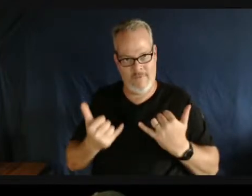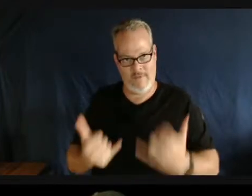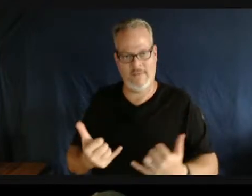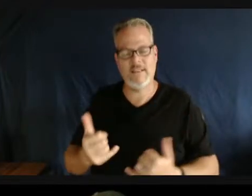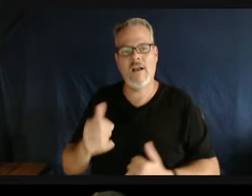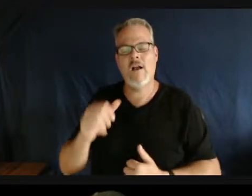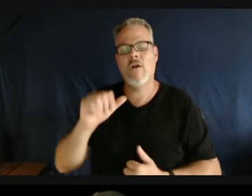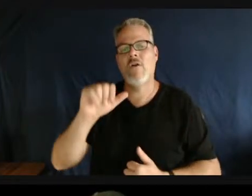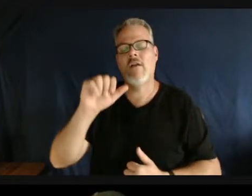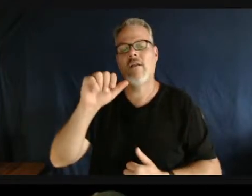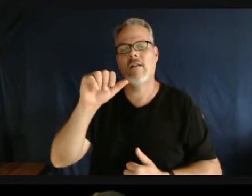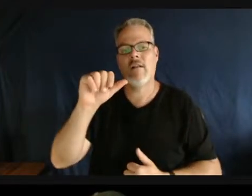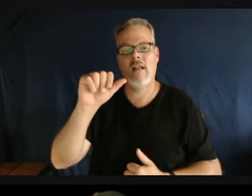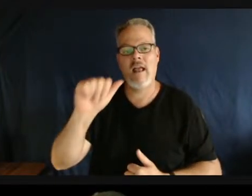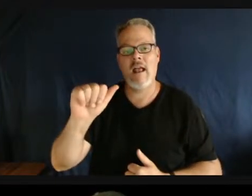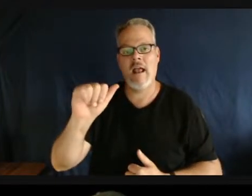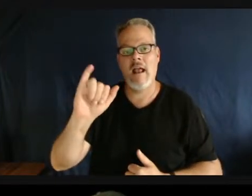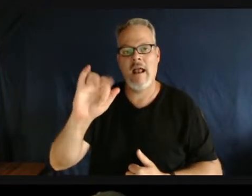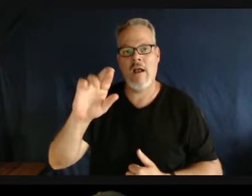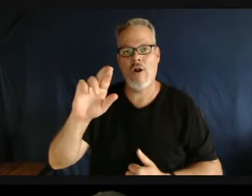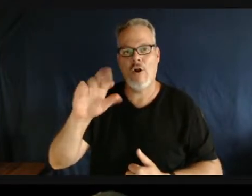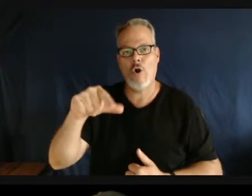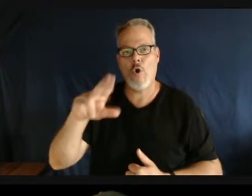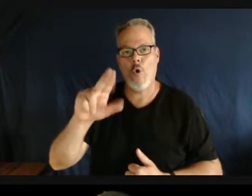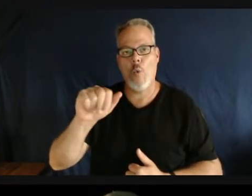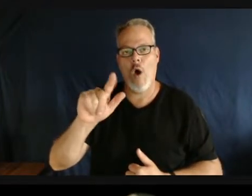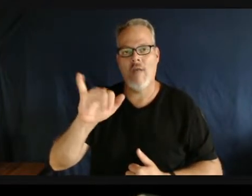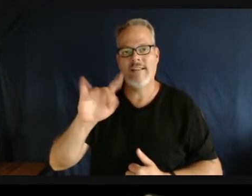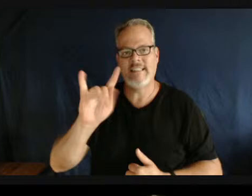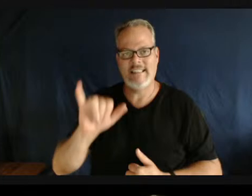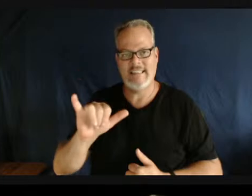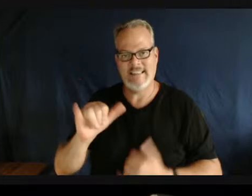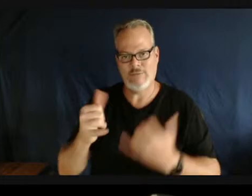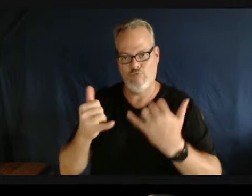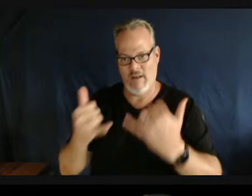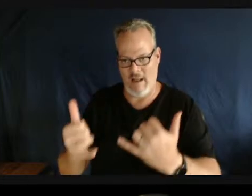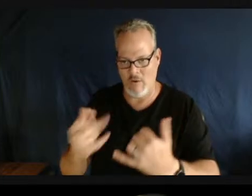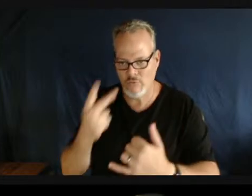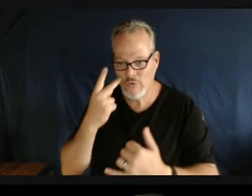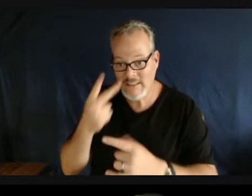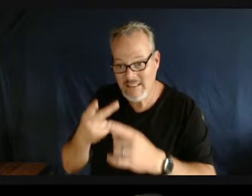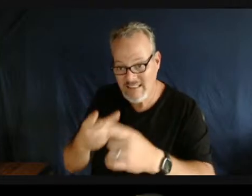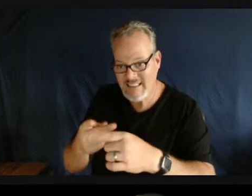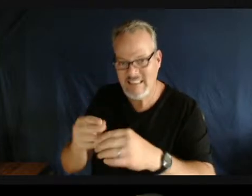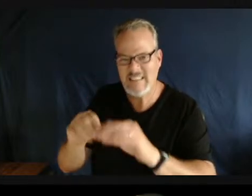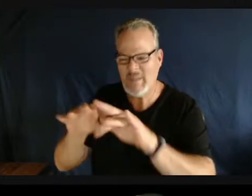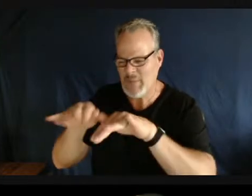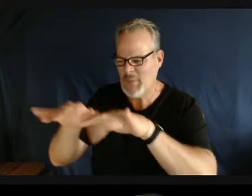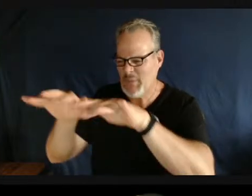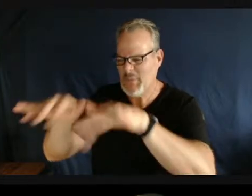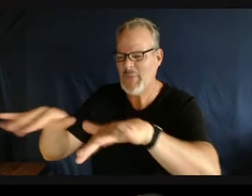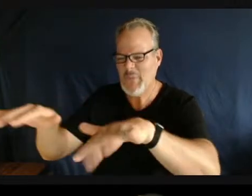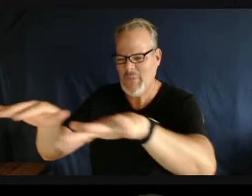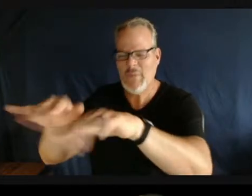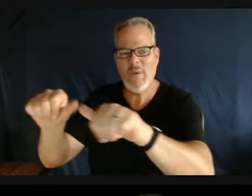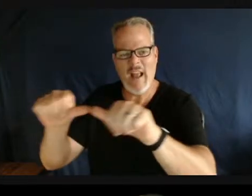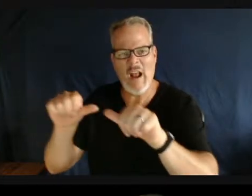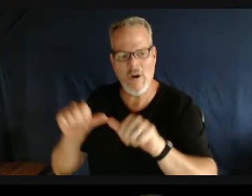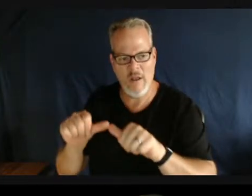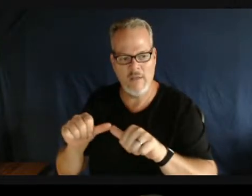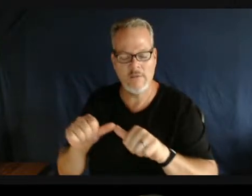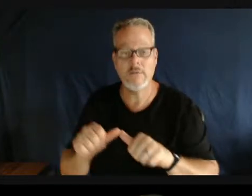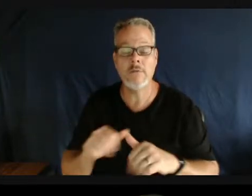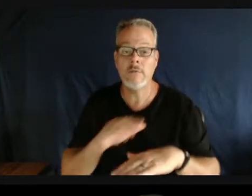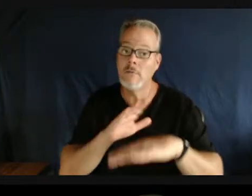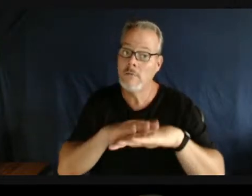there, and our hazard summary, which was the gas as well as that deposit on a highway and nearby areas. Should be said that a